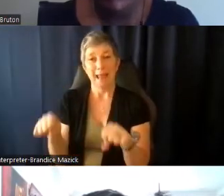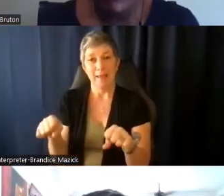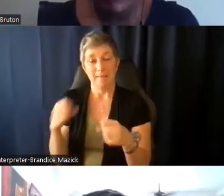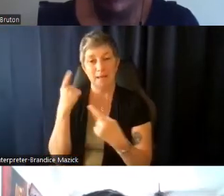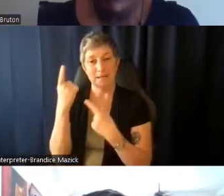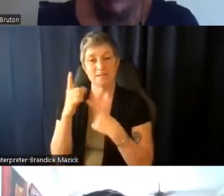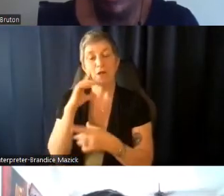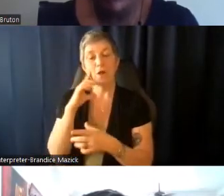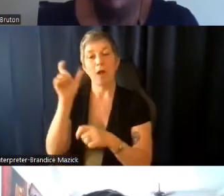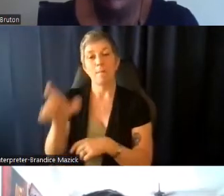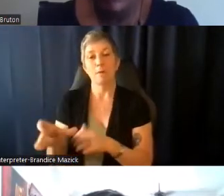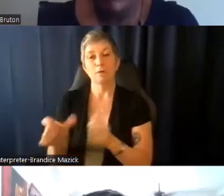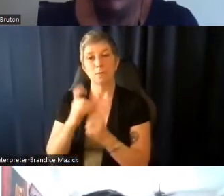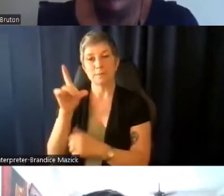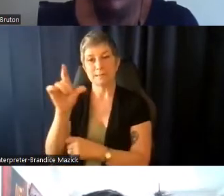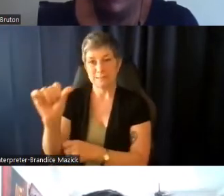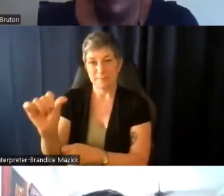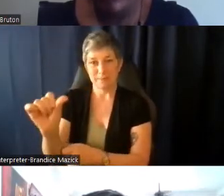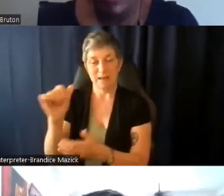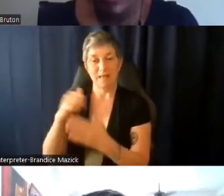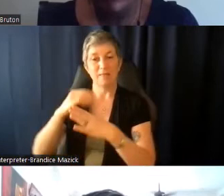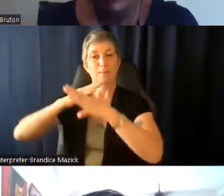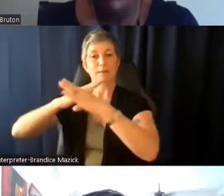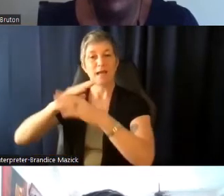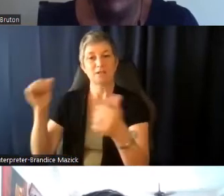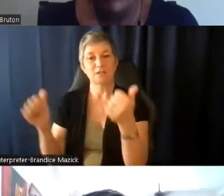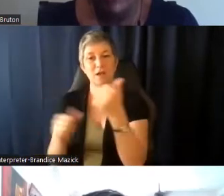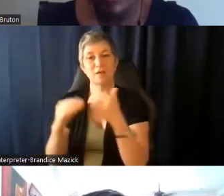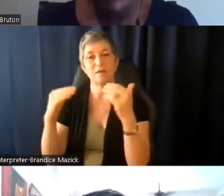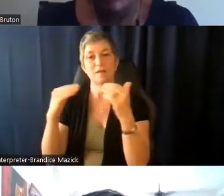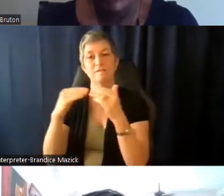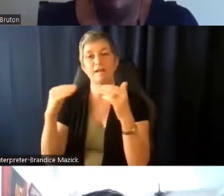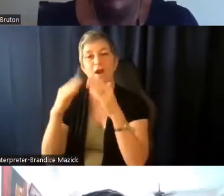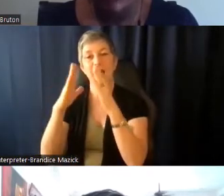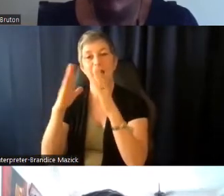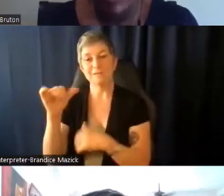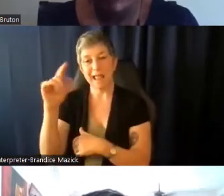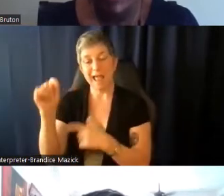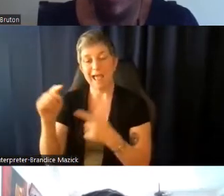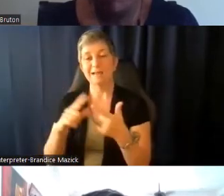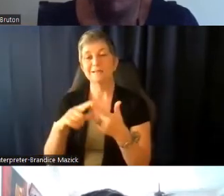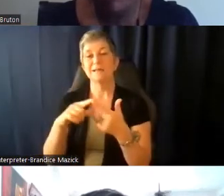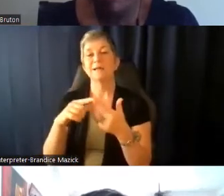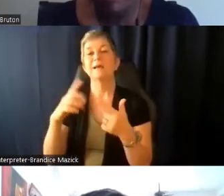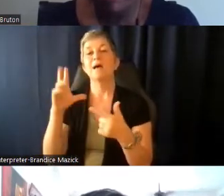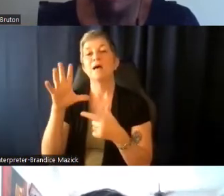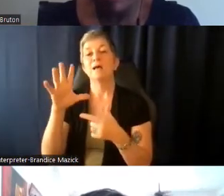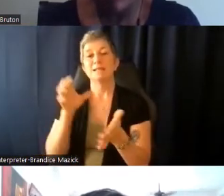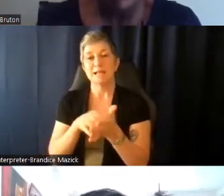could be considered a person with a disability, and those protections under the Fair Housing Act, Section 504 and the ADA would apply to them.